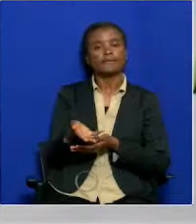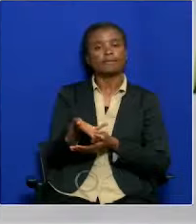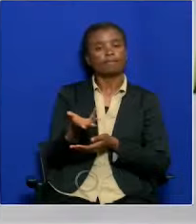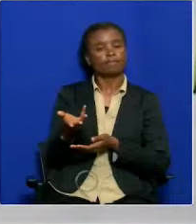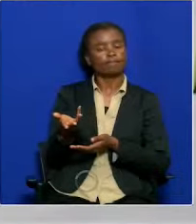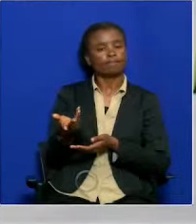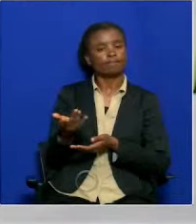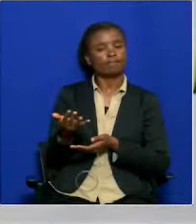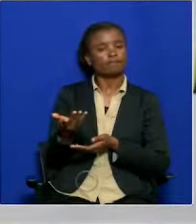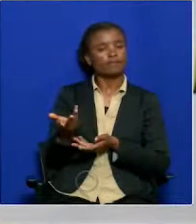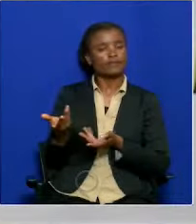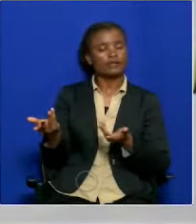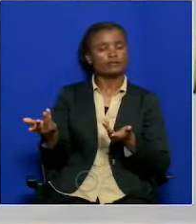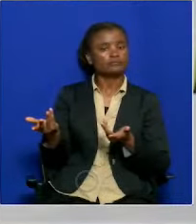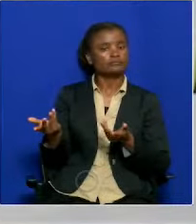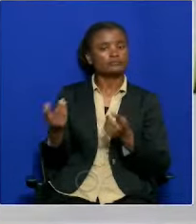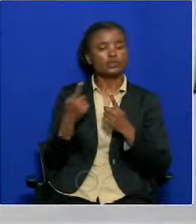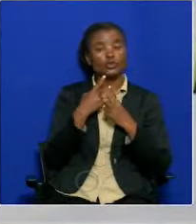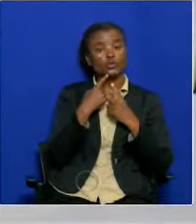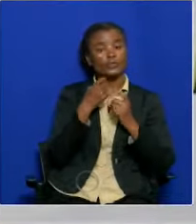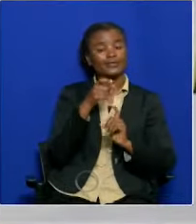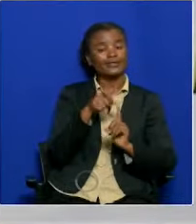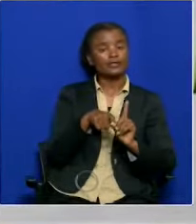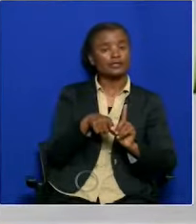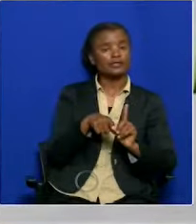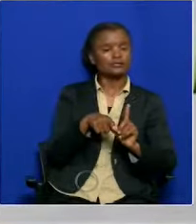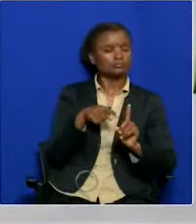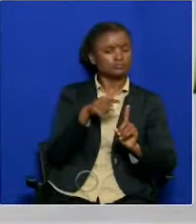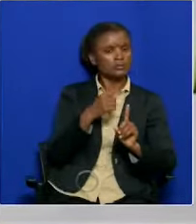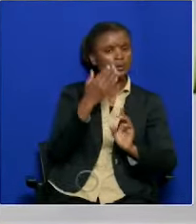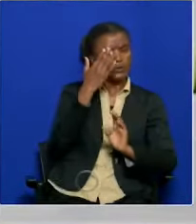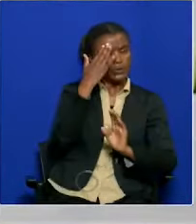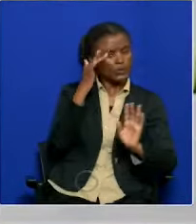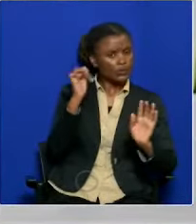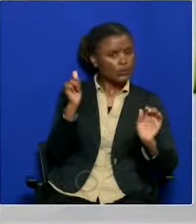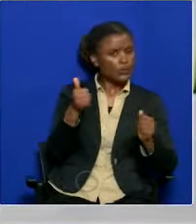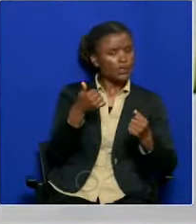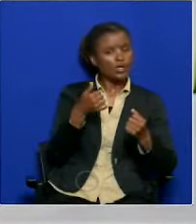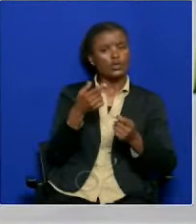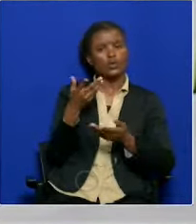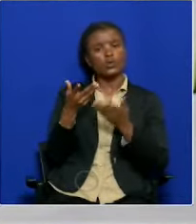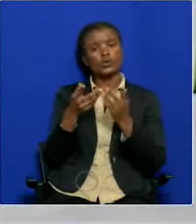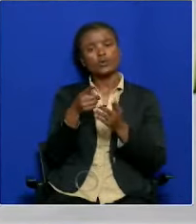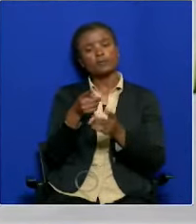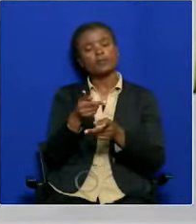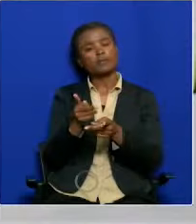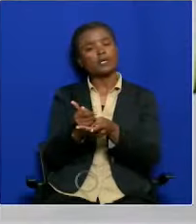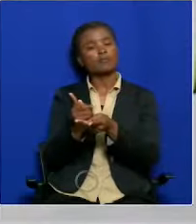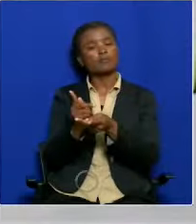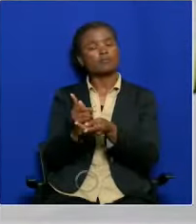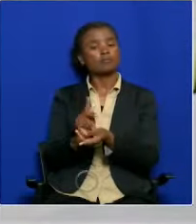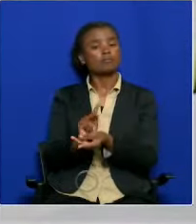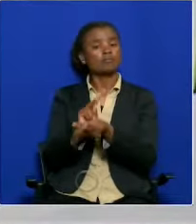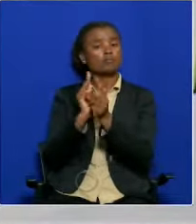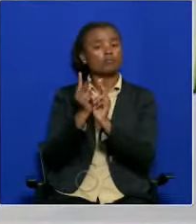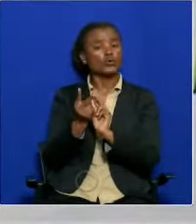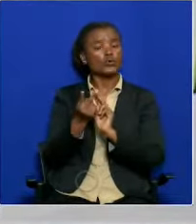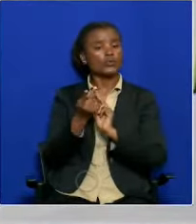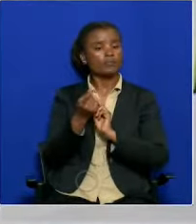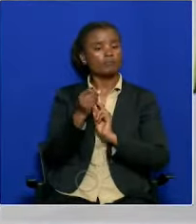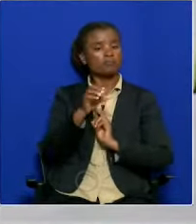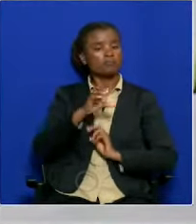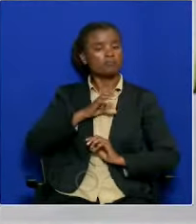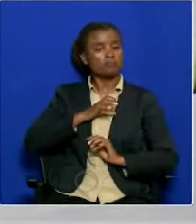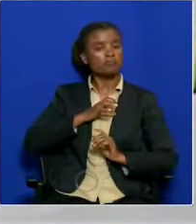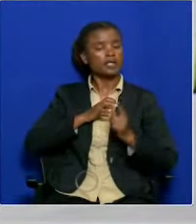the complainant is known to me or the complainant borrowed me money. But I was doing my